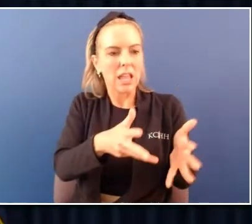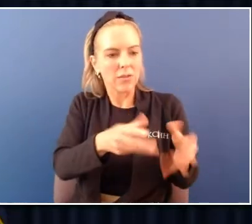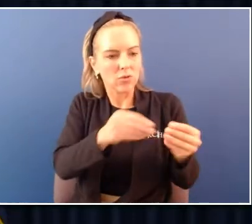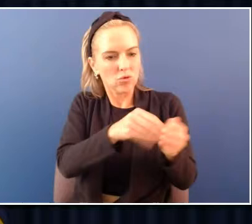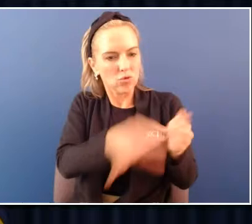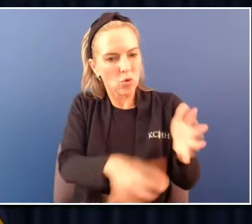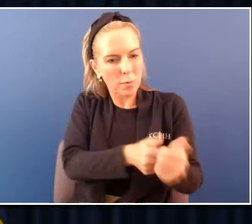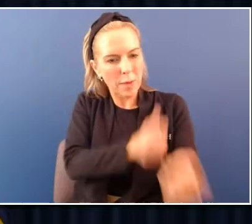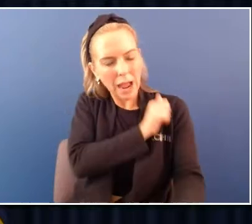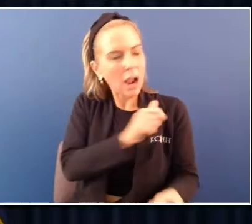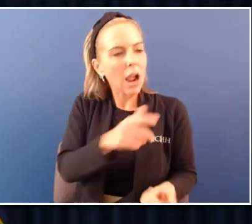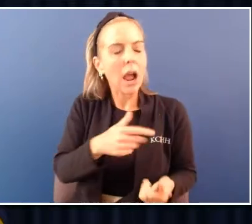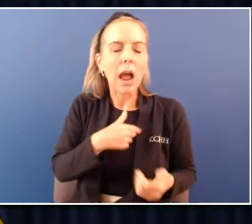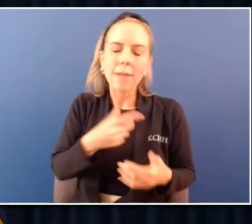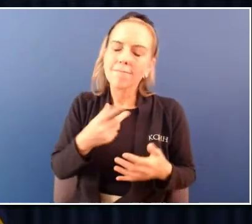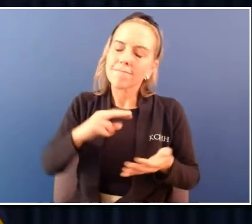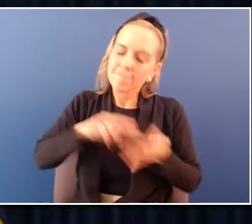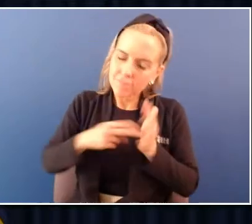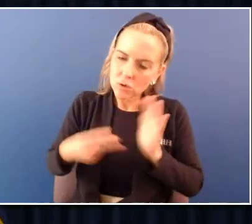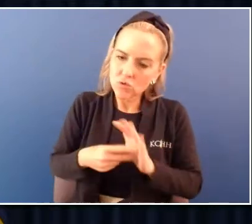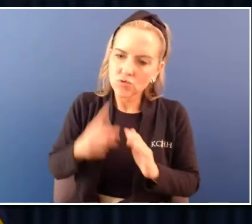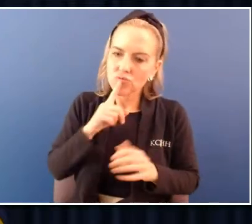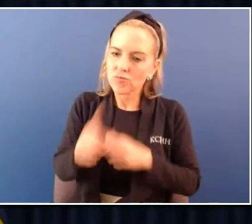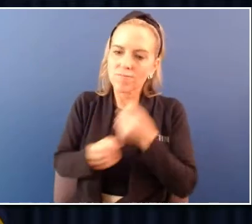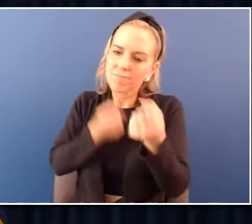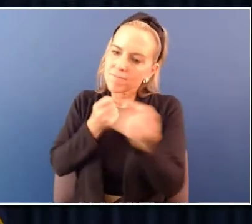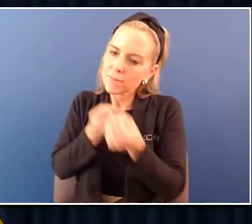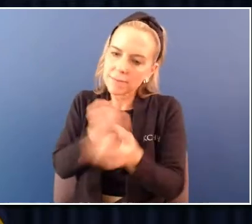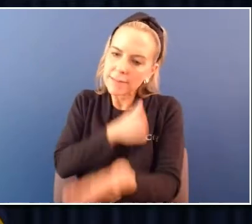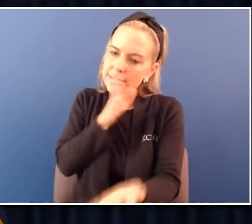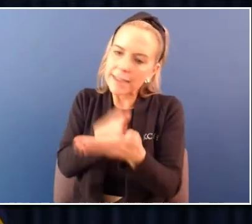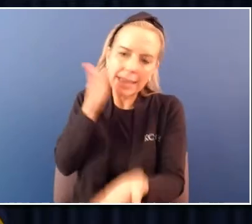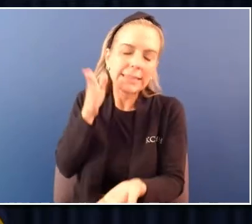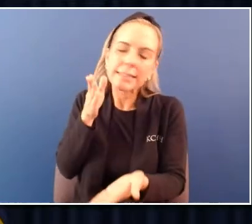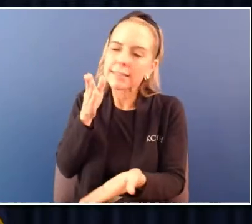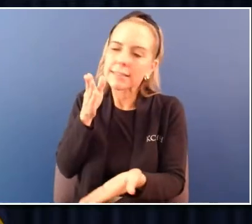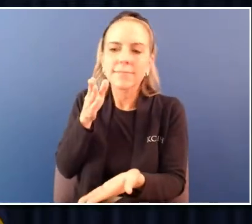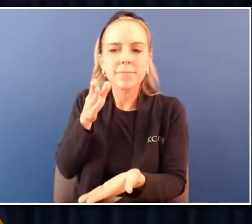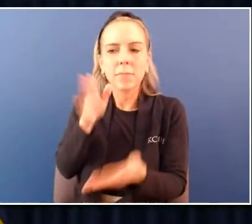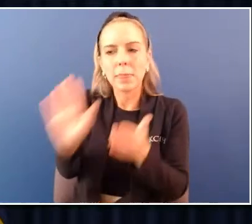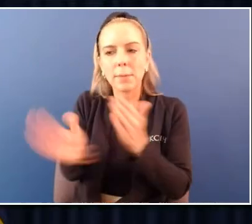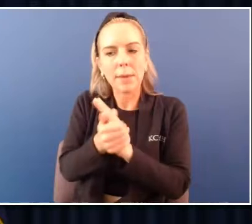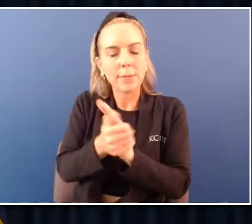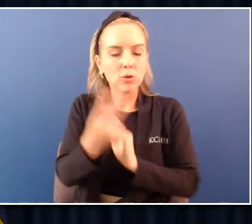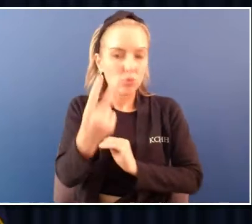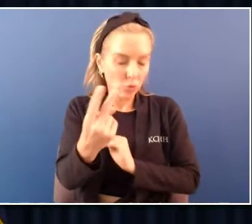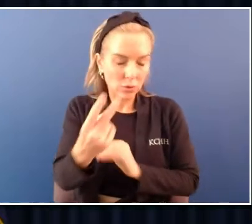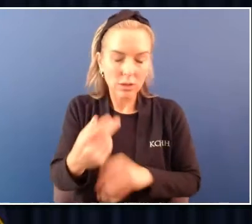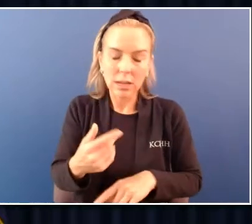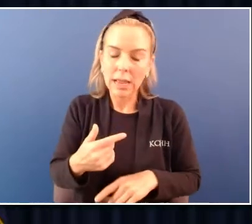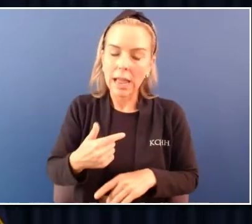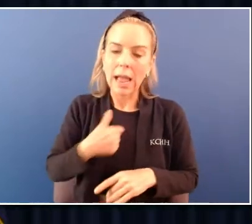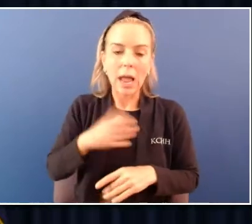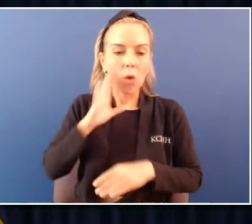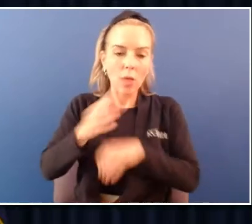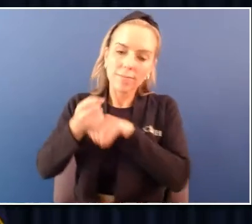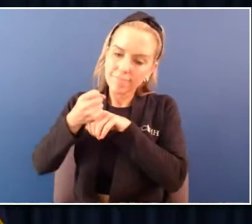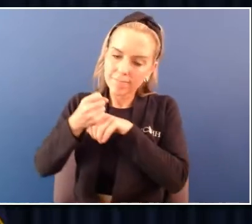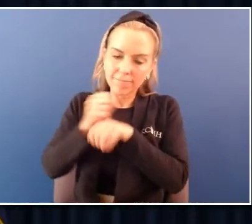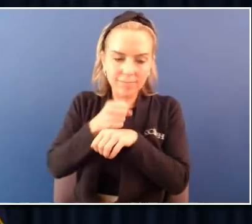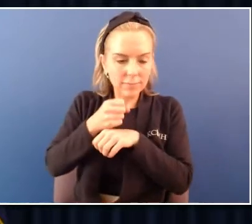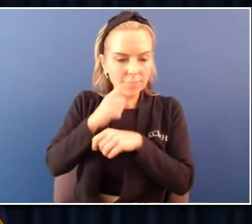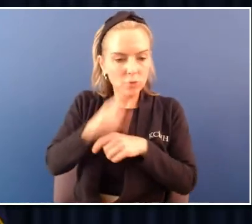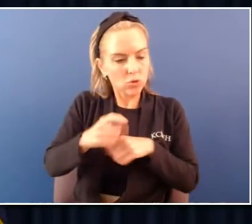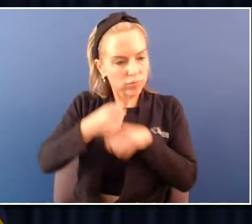to campaign against Amendment 2. I intend to defeat Amendment 2, along